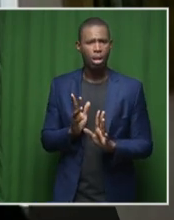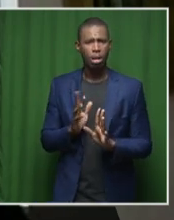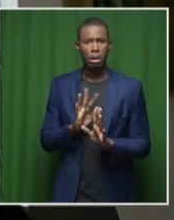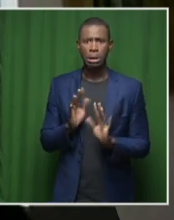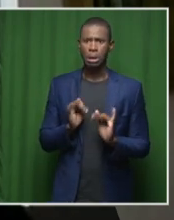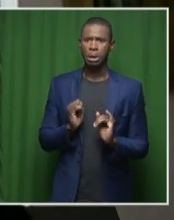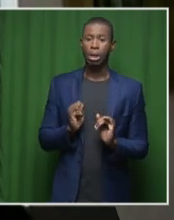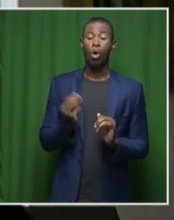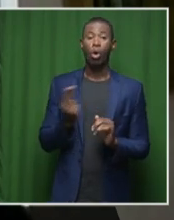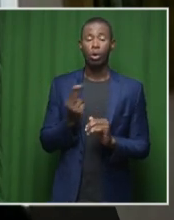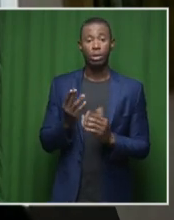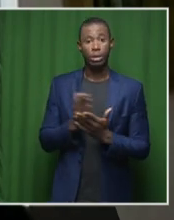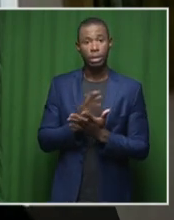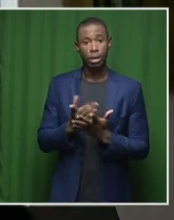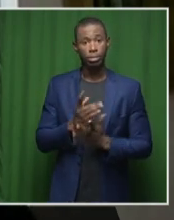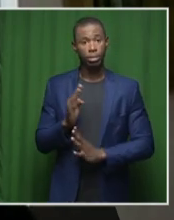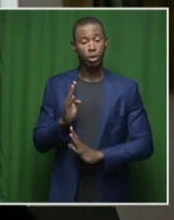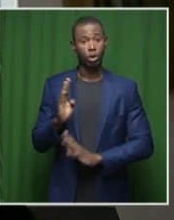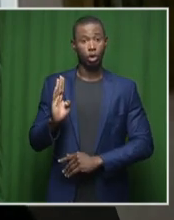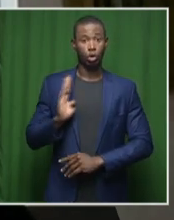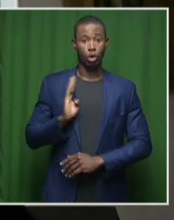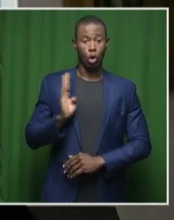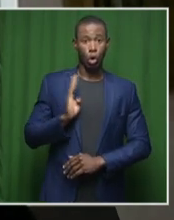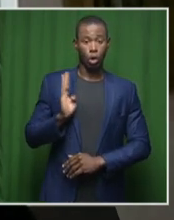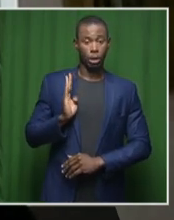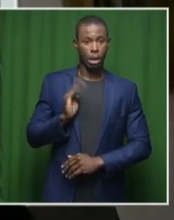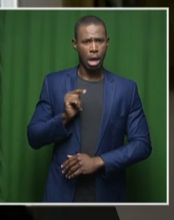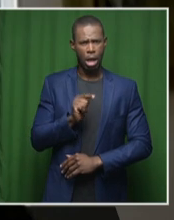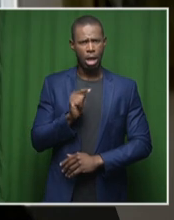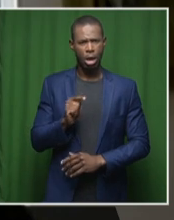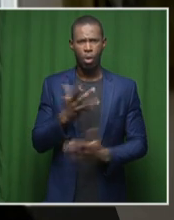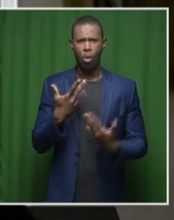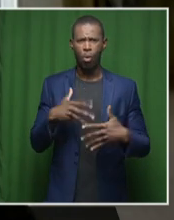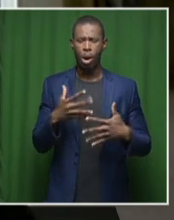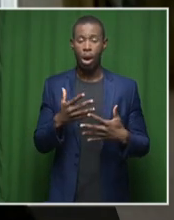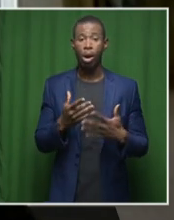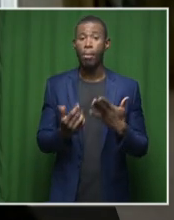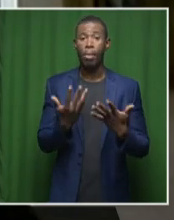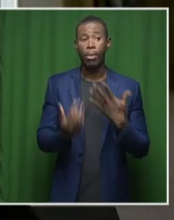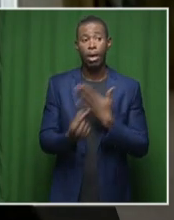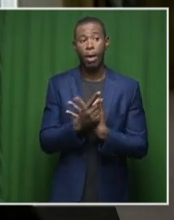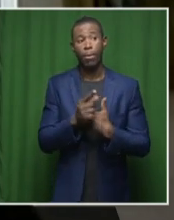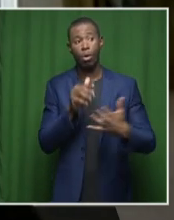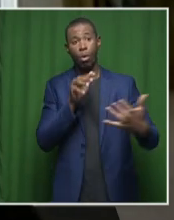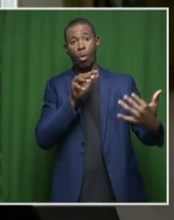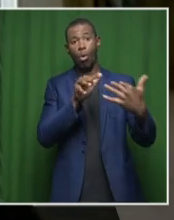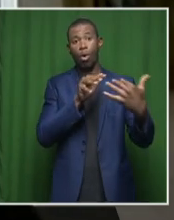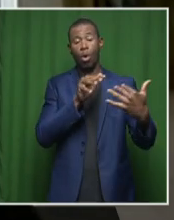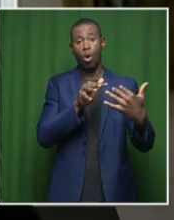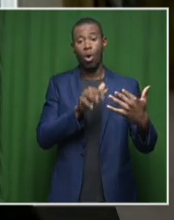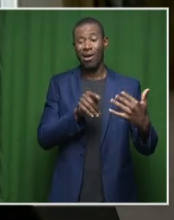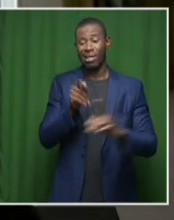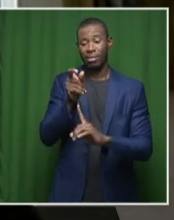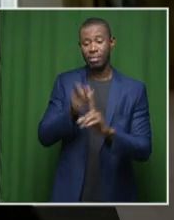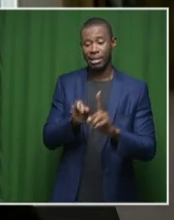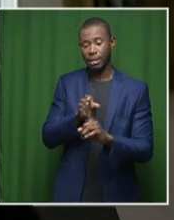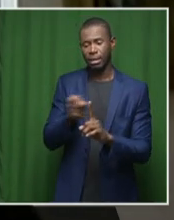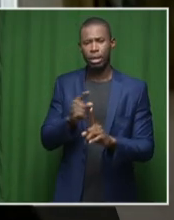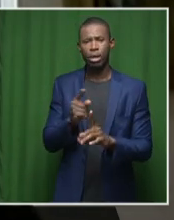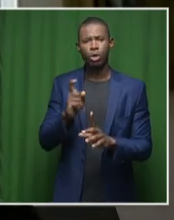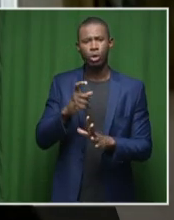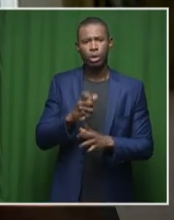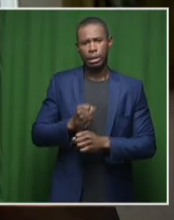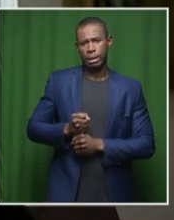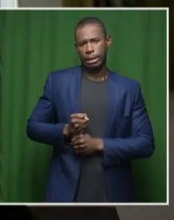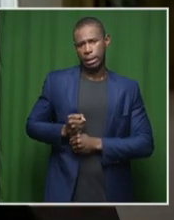of permanent soldiers that was always bolstered by a large reserve force. So, in the event of war, the reserves would be called up and they would